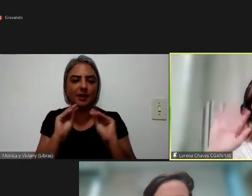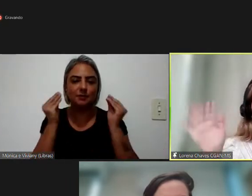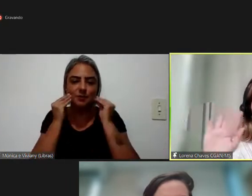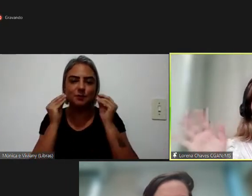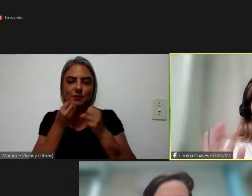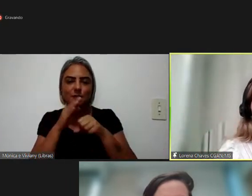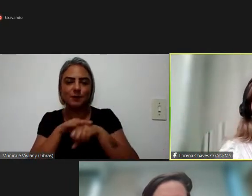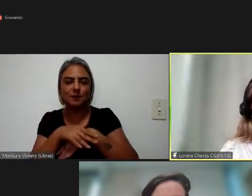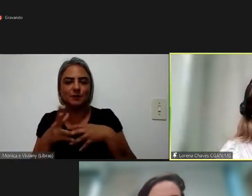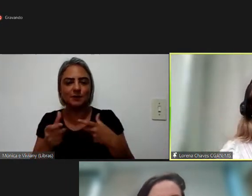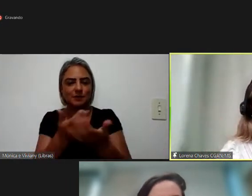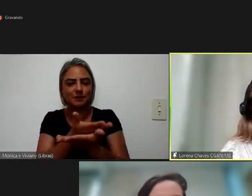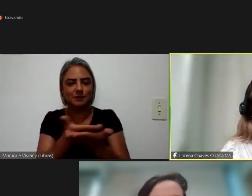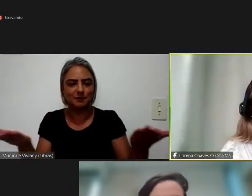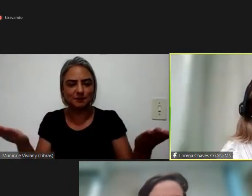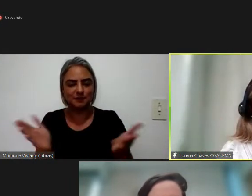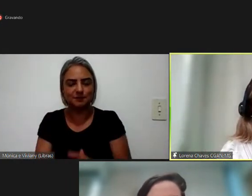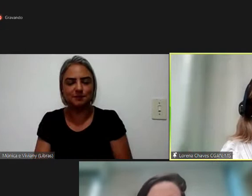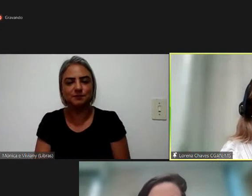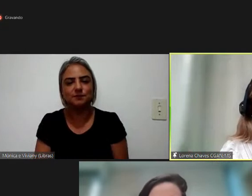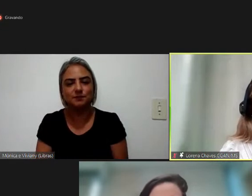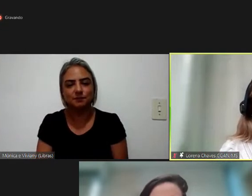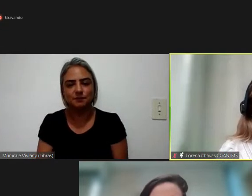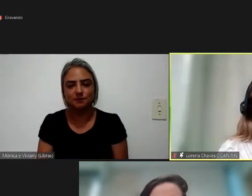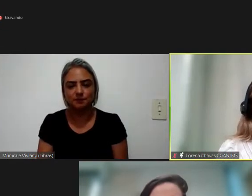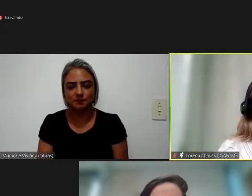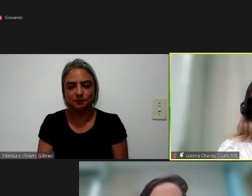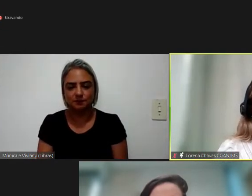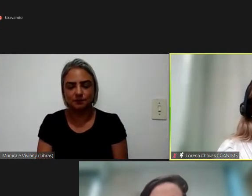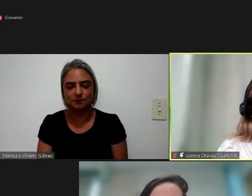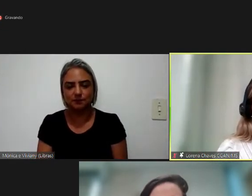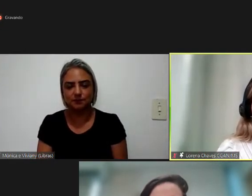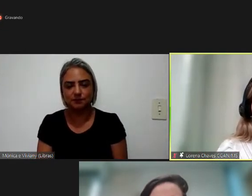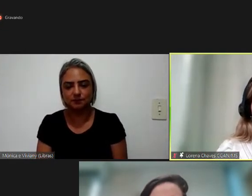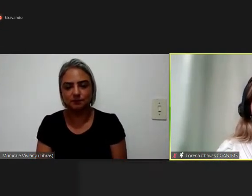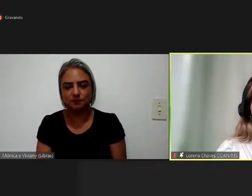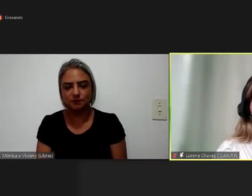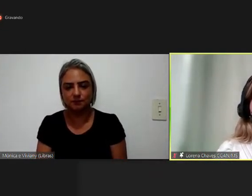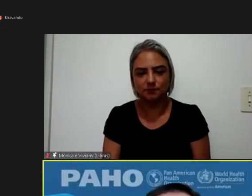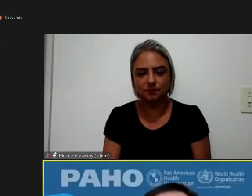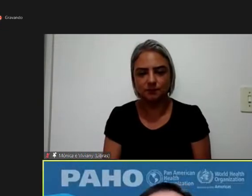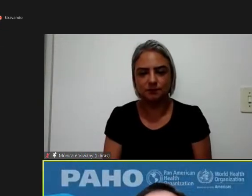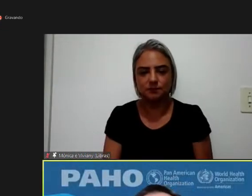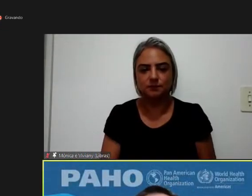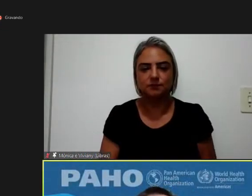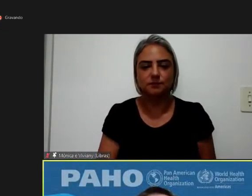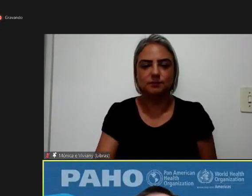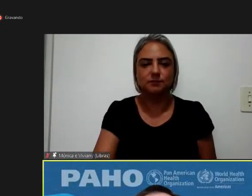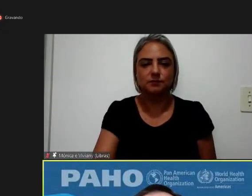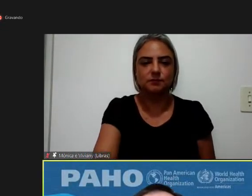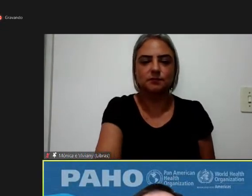YouTube. Goodbye and have a good night. Chao.